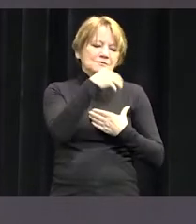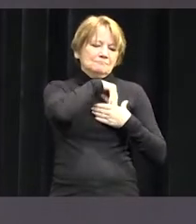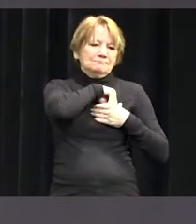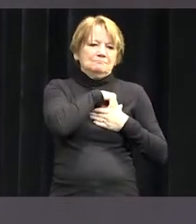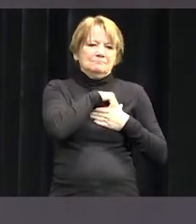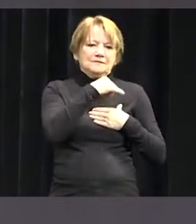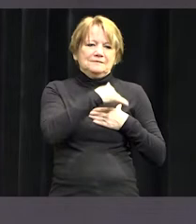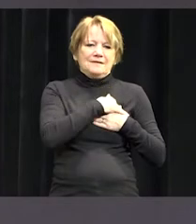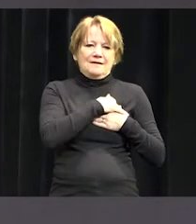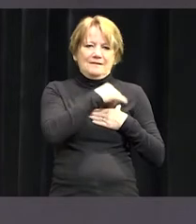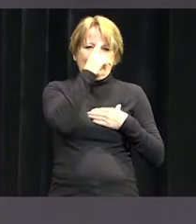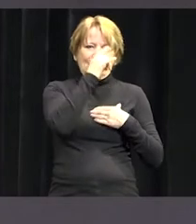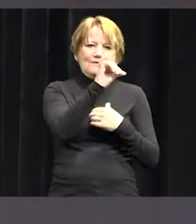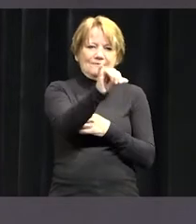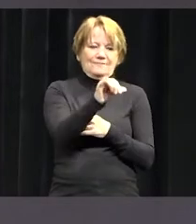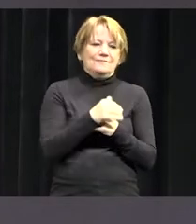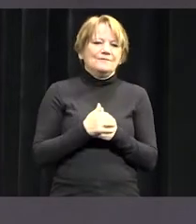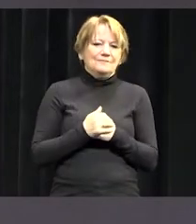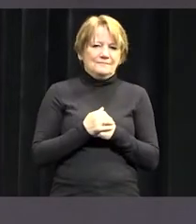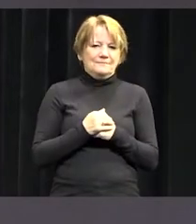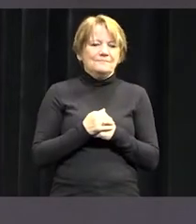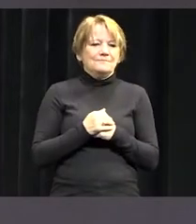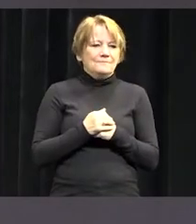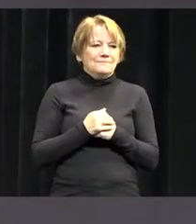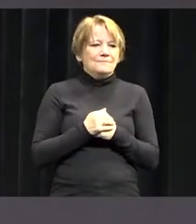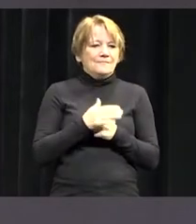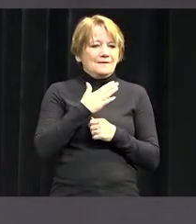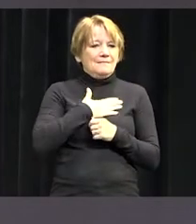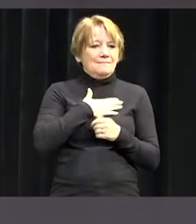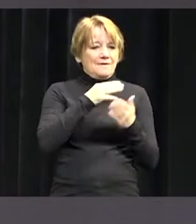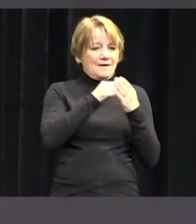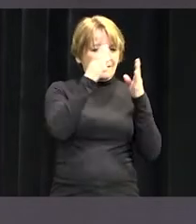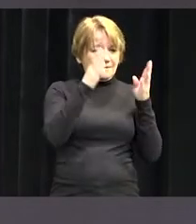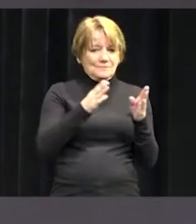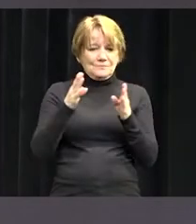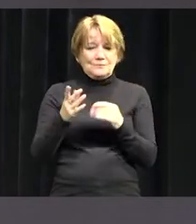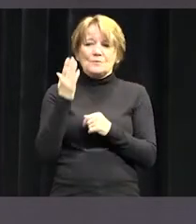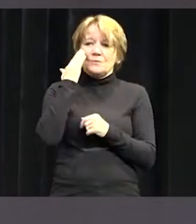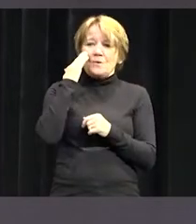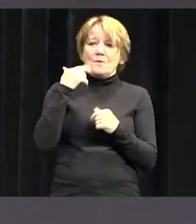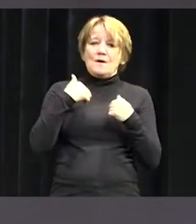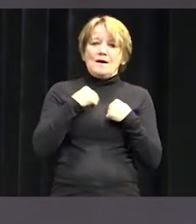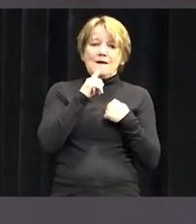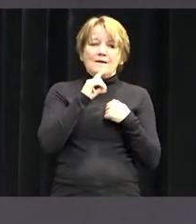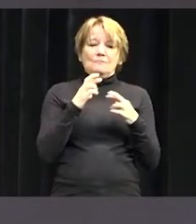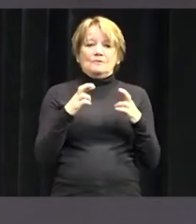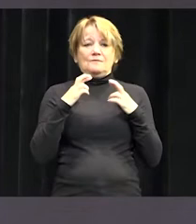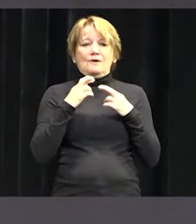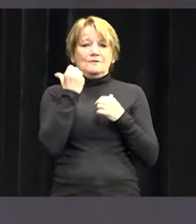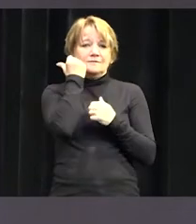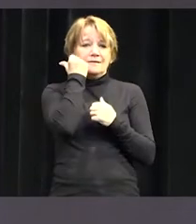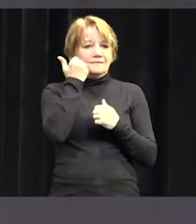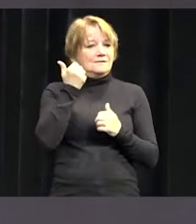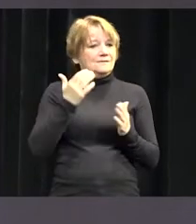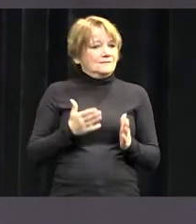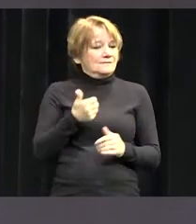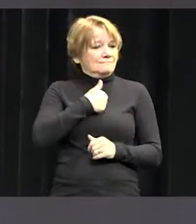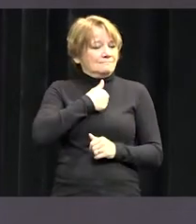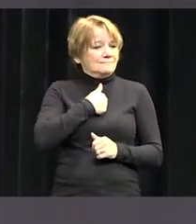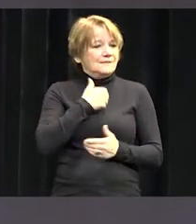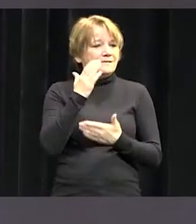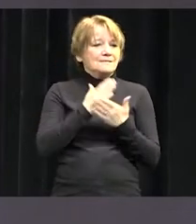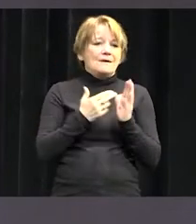dr mcgower some called me professor mcgowan and the one that i really like the most is when they call me